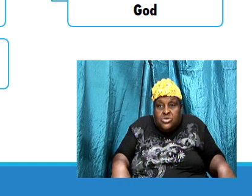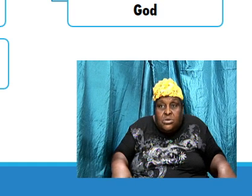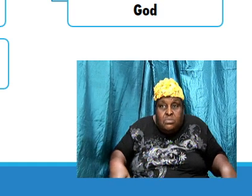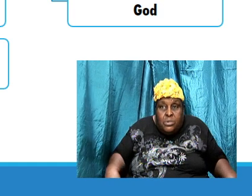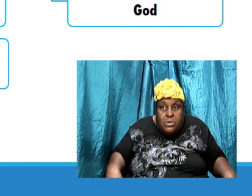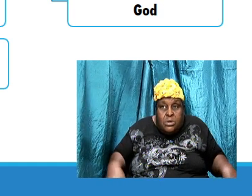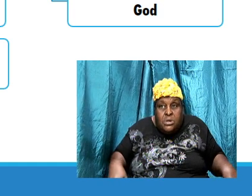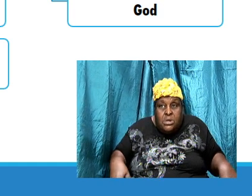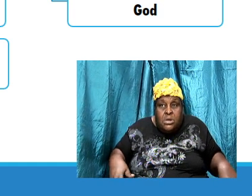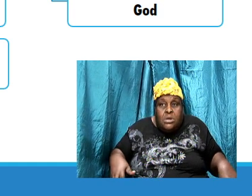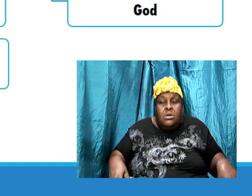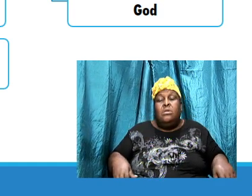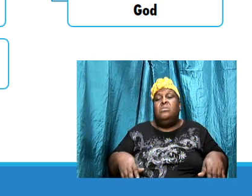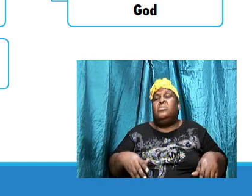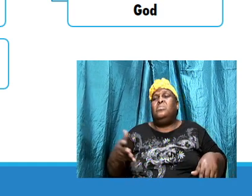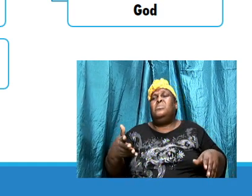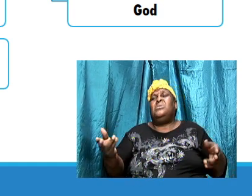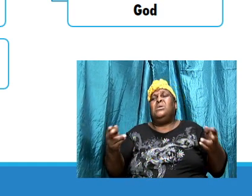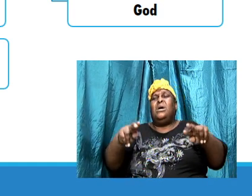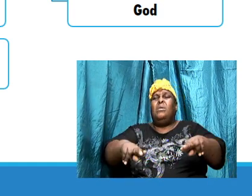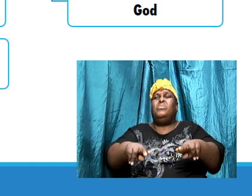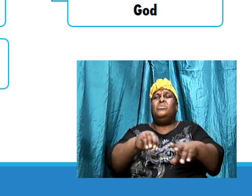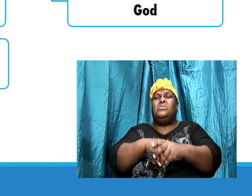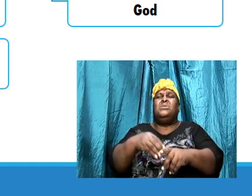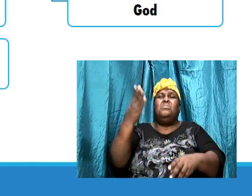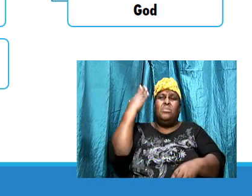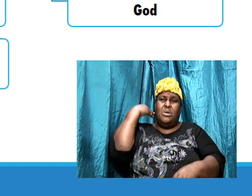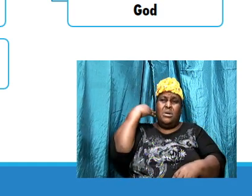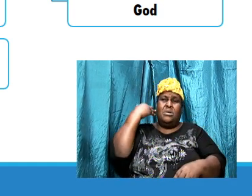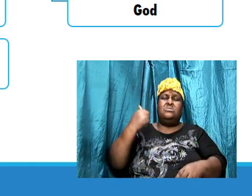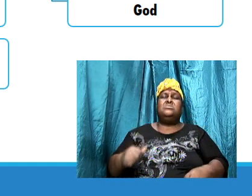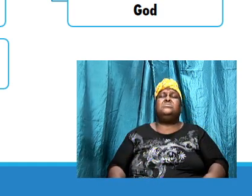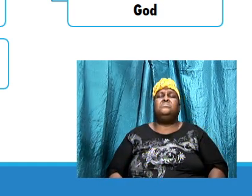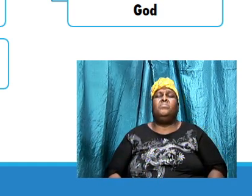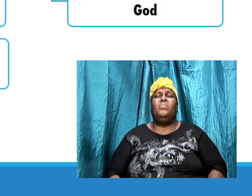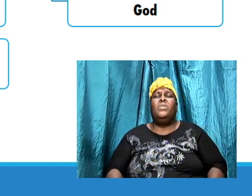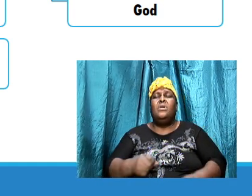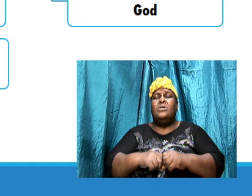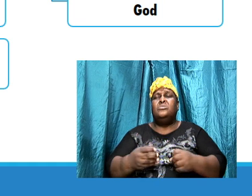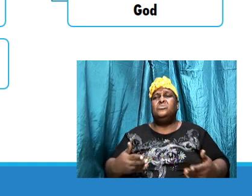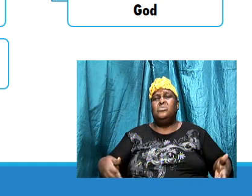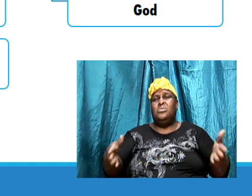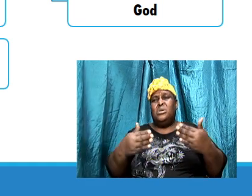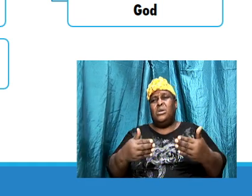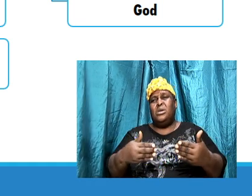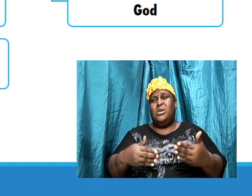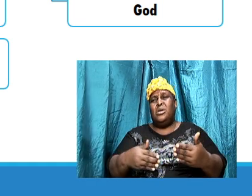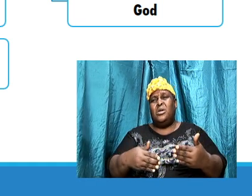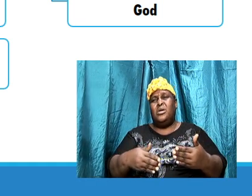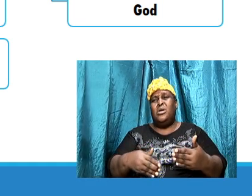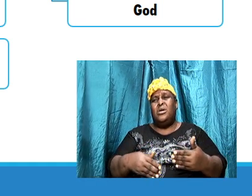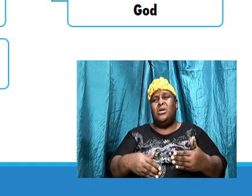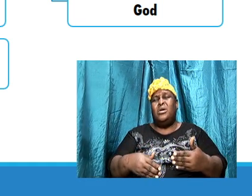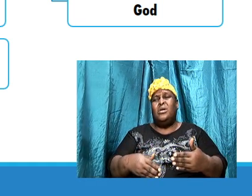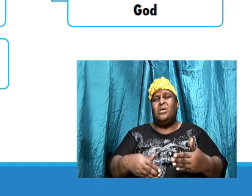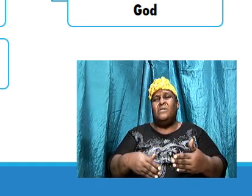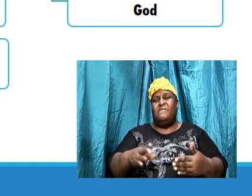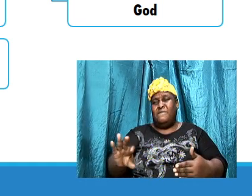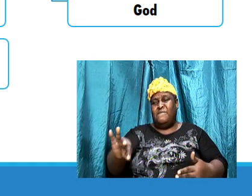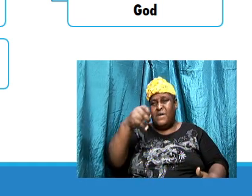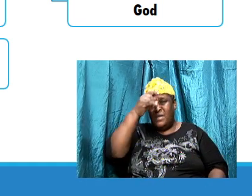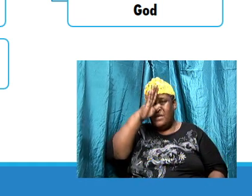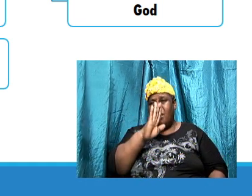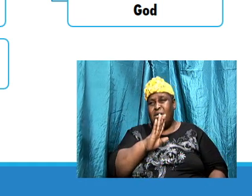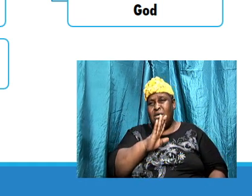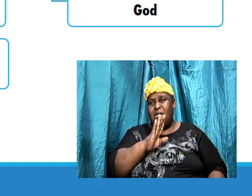what would have transpired in the past. And here we find God, because of those fear, because of those situations, and